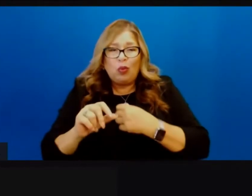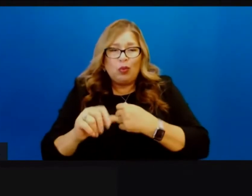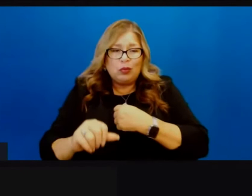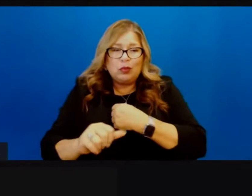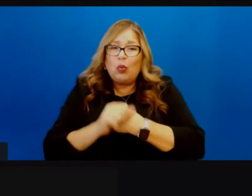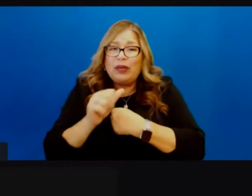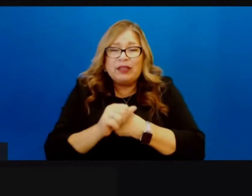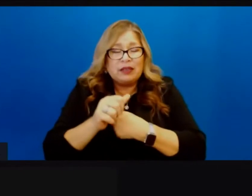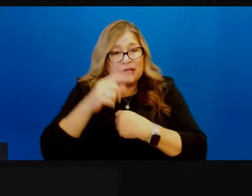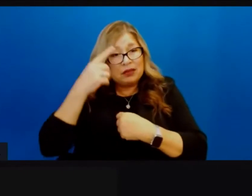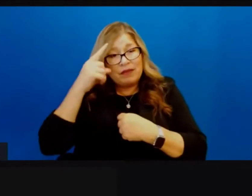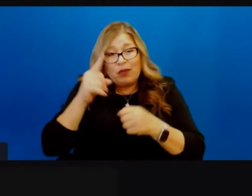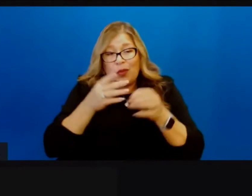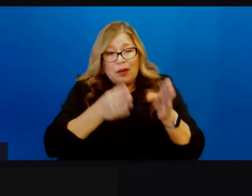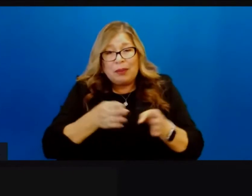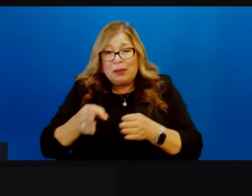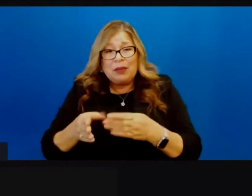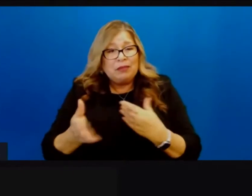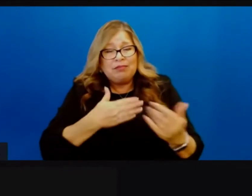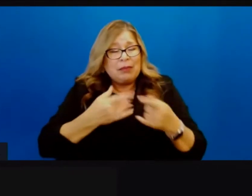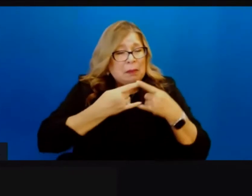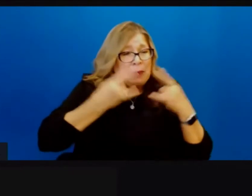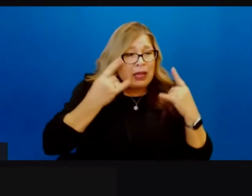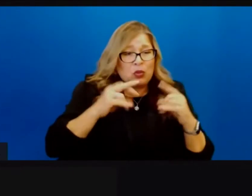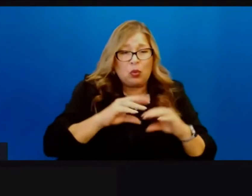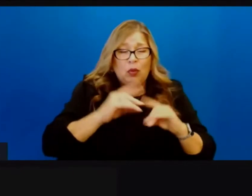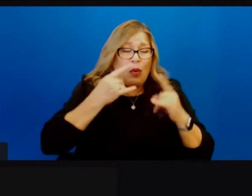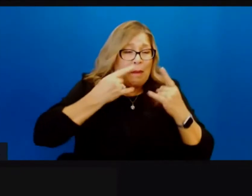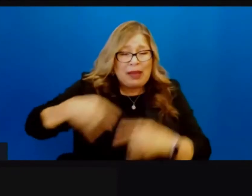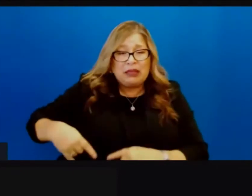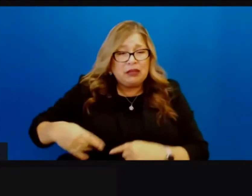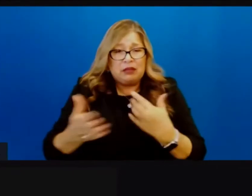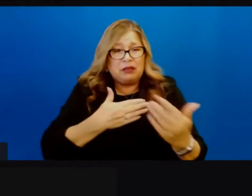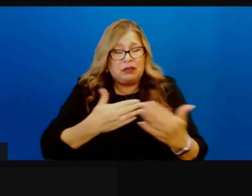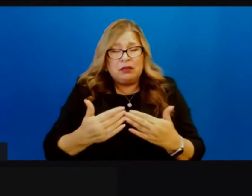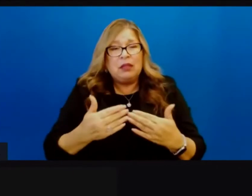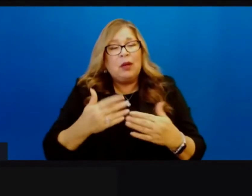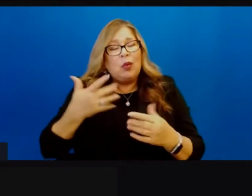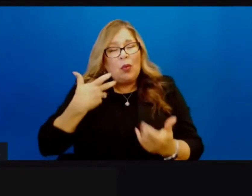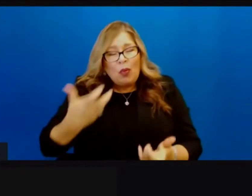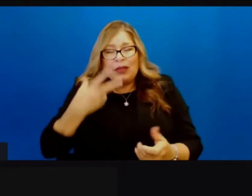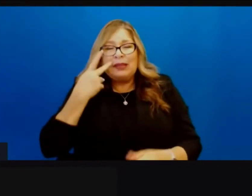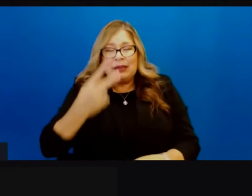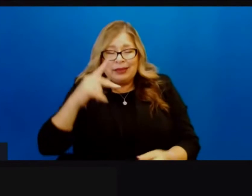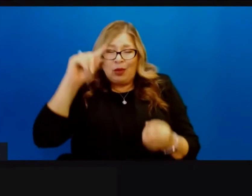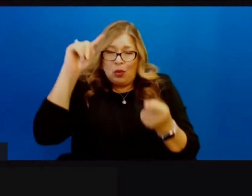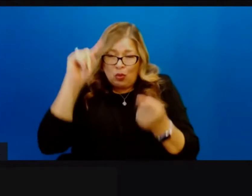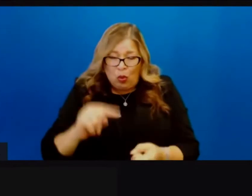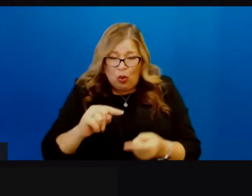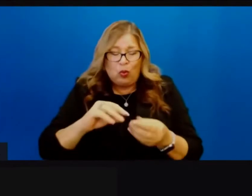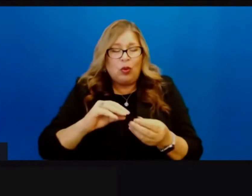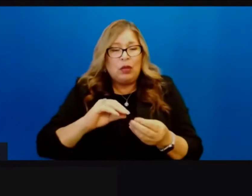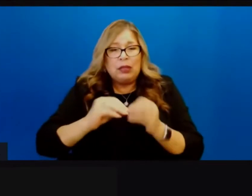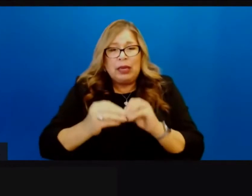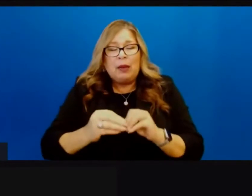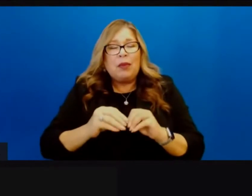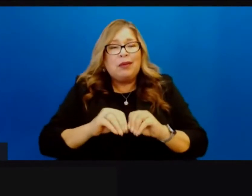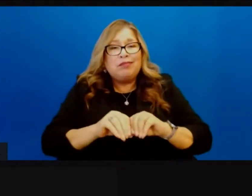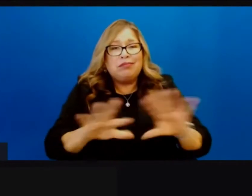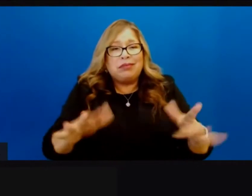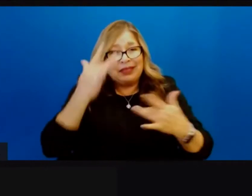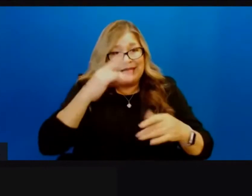individuals, masked or unmasked, from getting infected in schools, which are really essential places, unlike some other